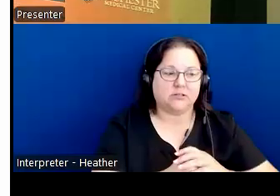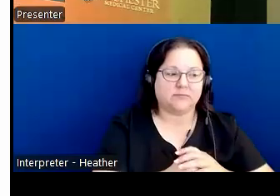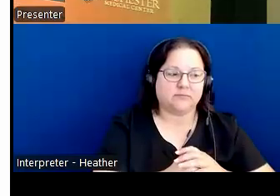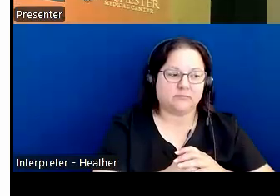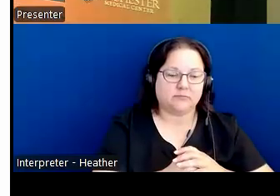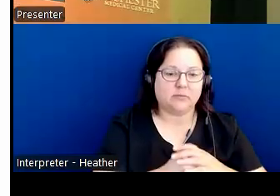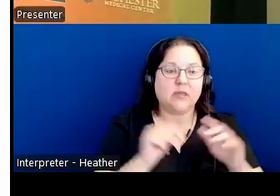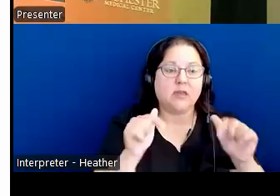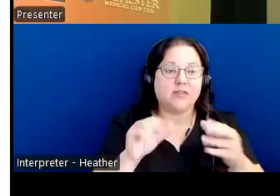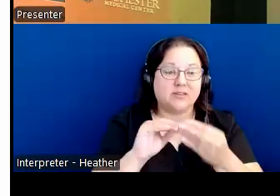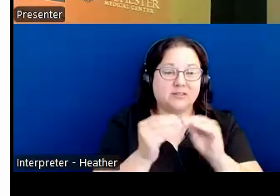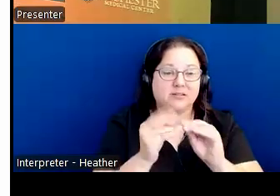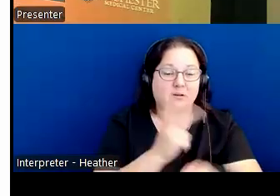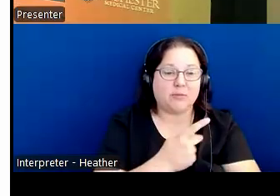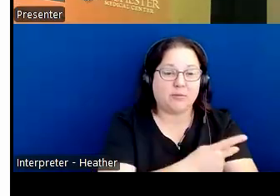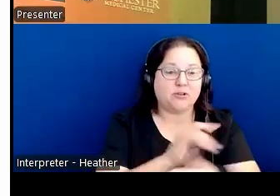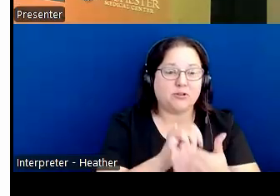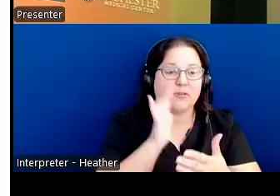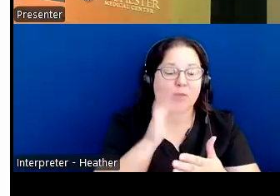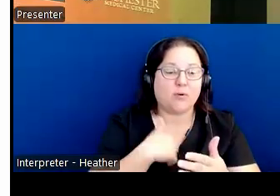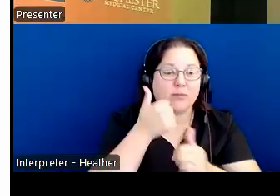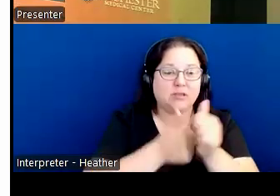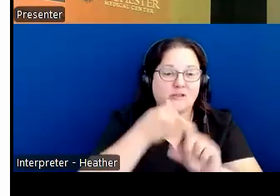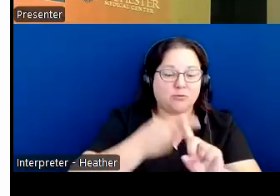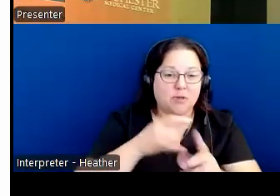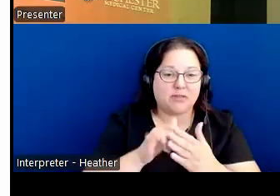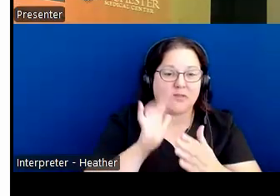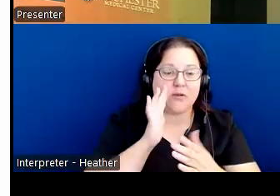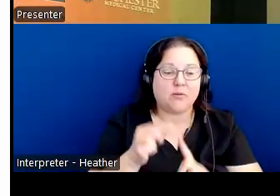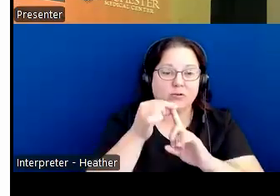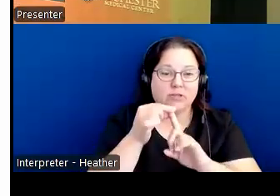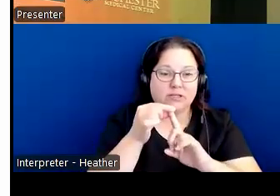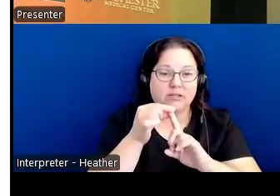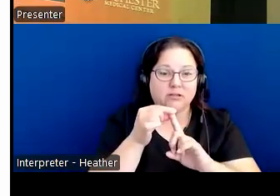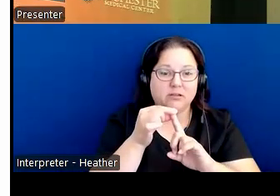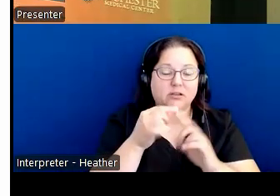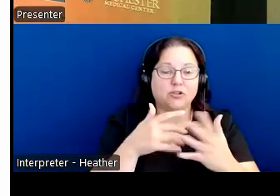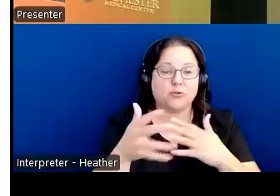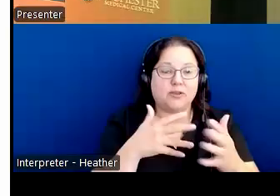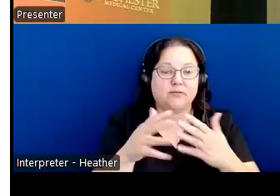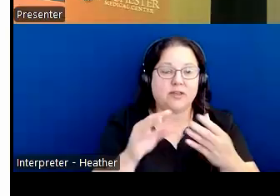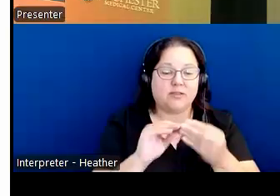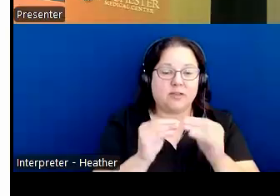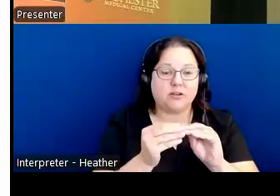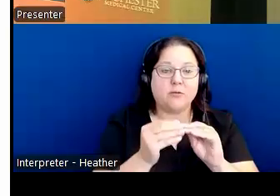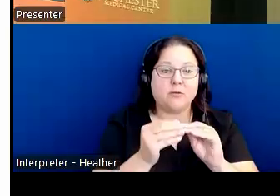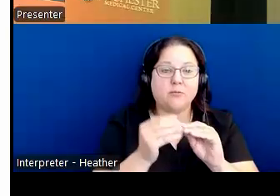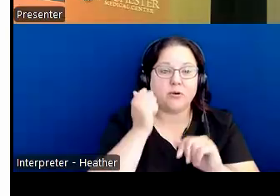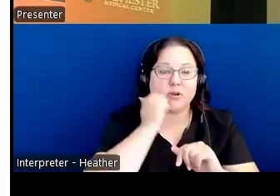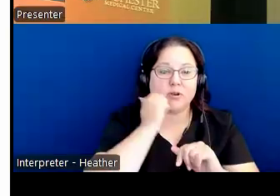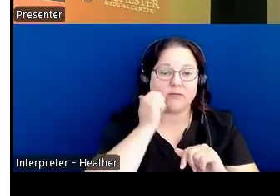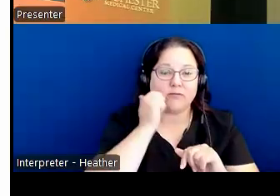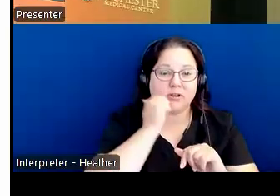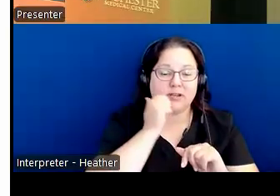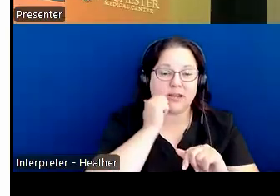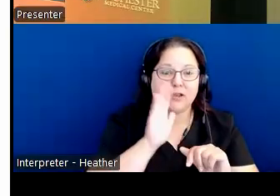This is the number of patients that are dosed each month that are unique. So even though the number of patients who are dosed every day goes up and down, the number